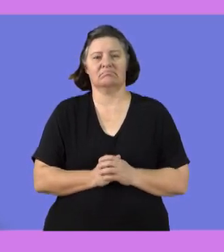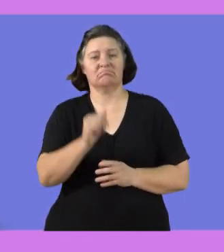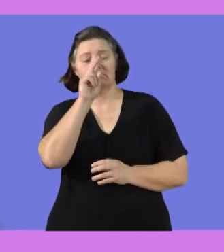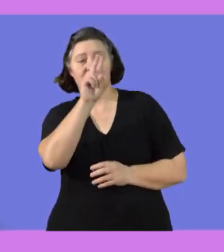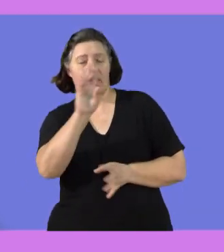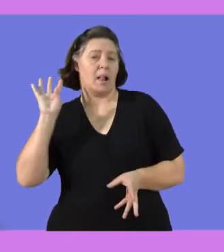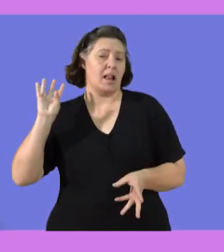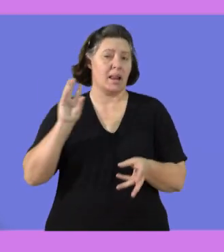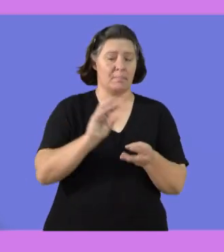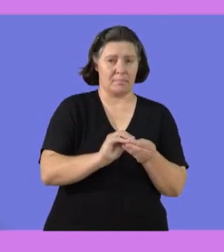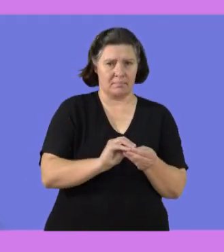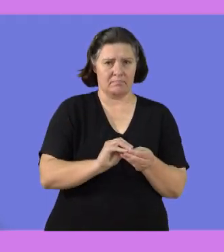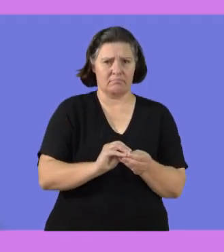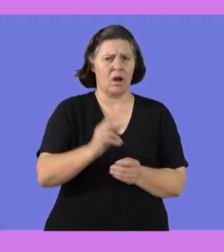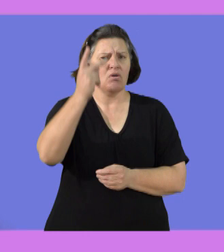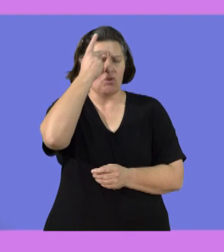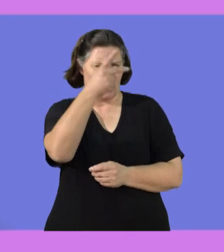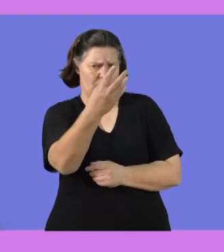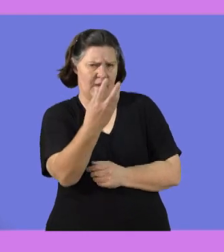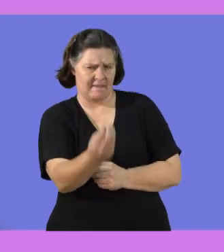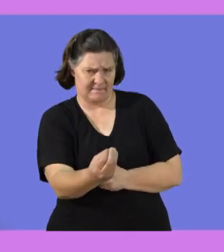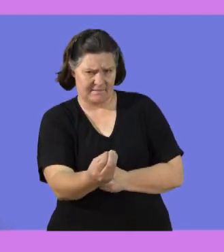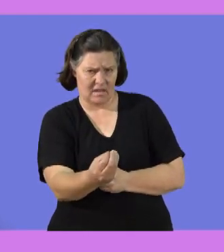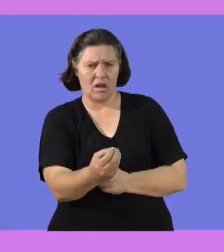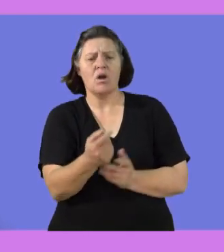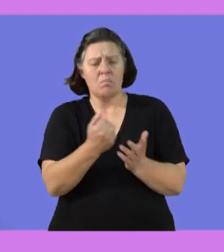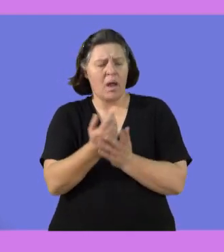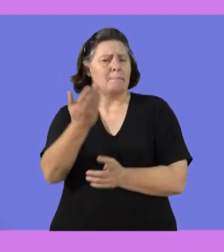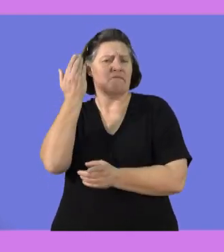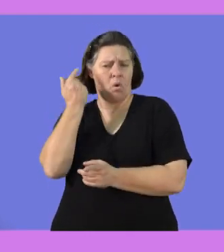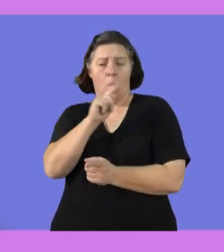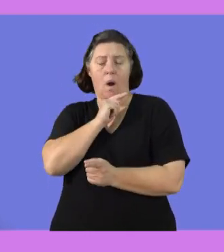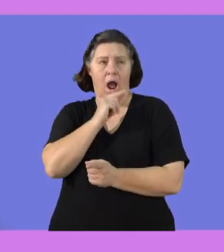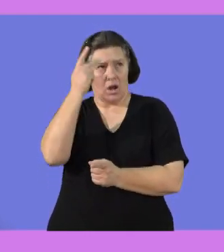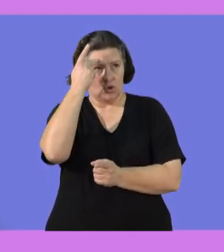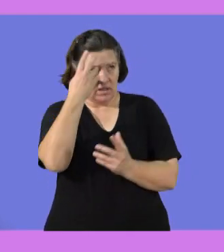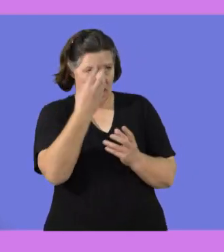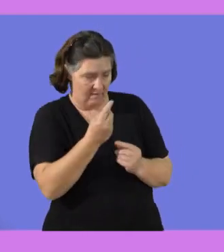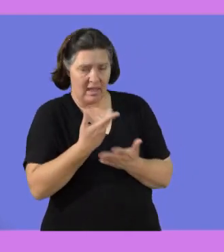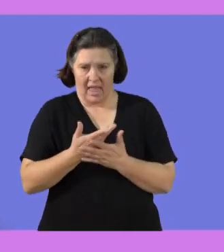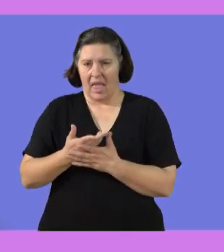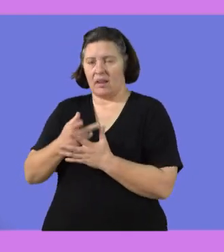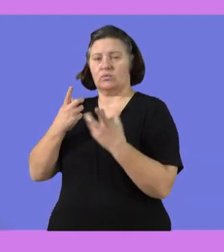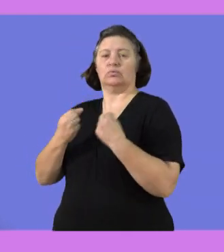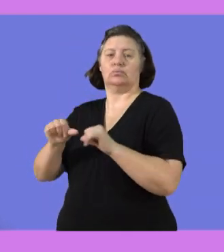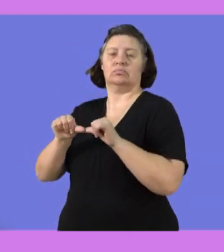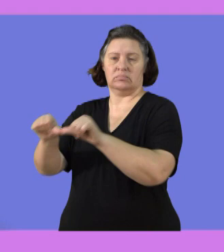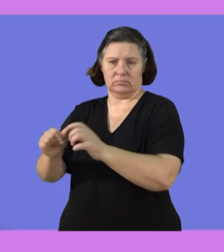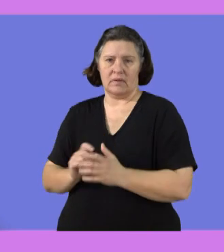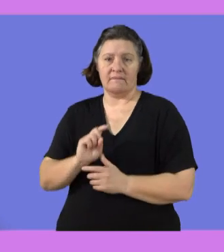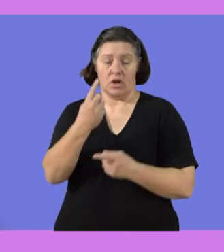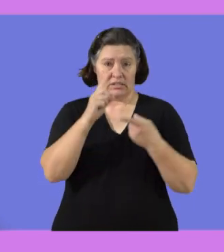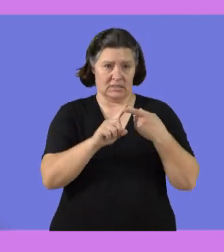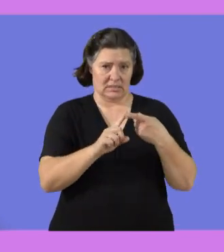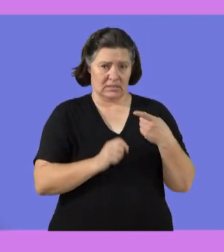Now, let us recap on the knowledge that you had that we need to use now in this lesson.